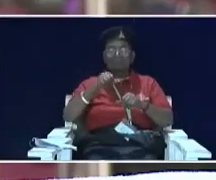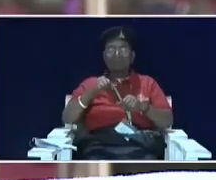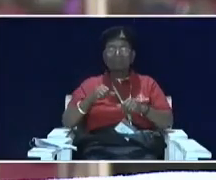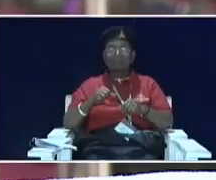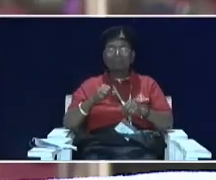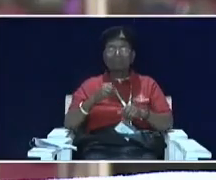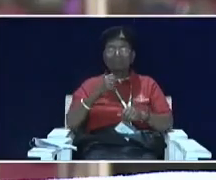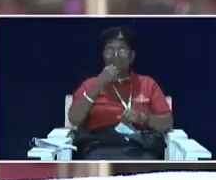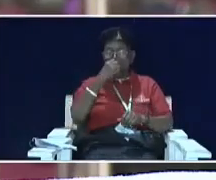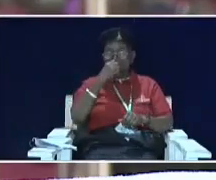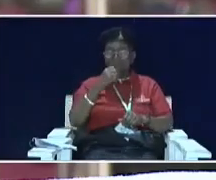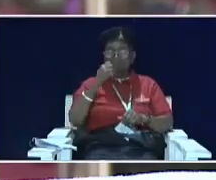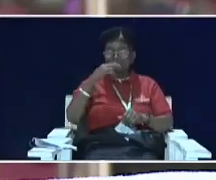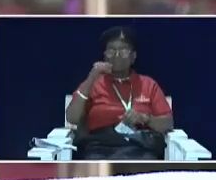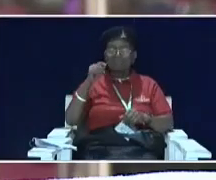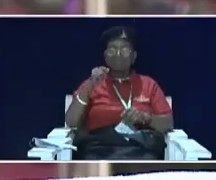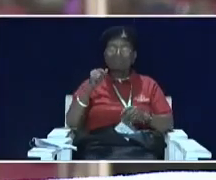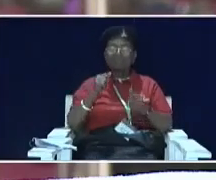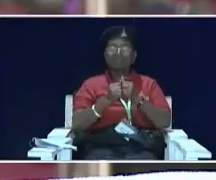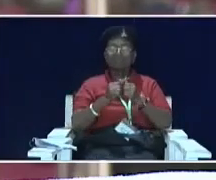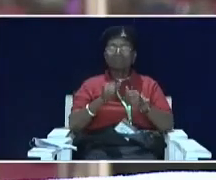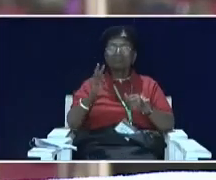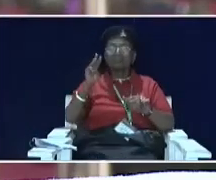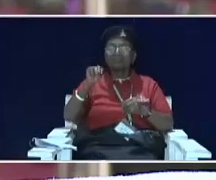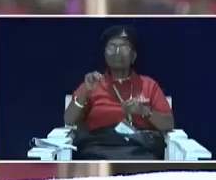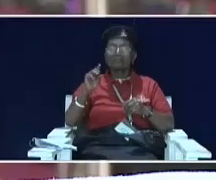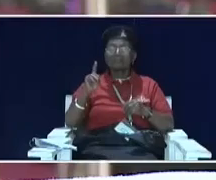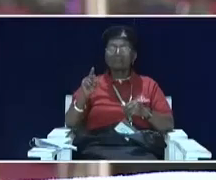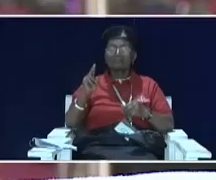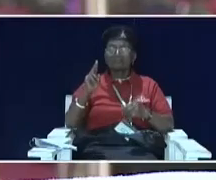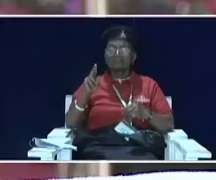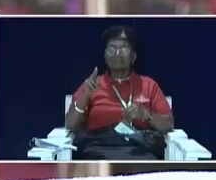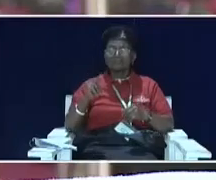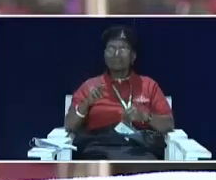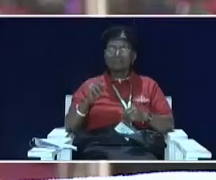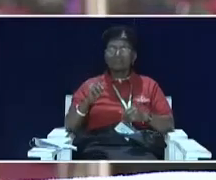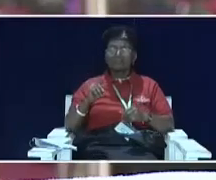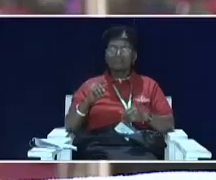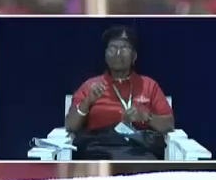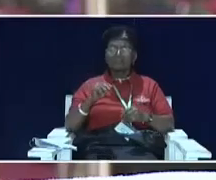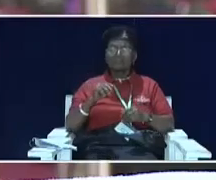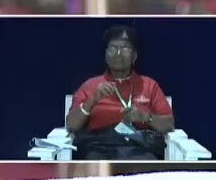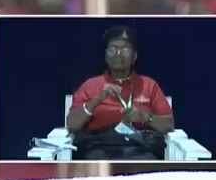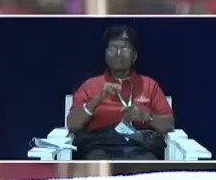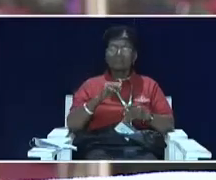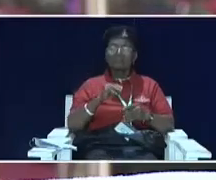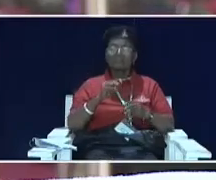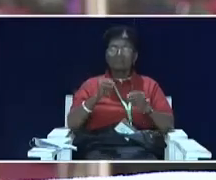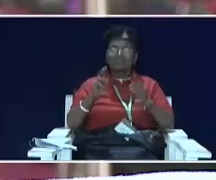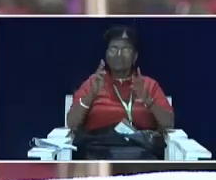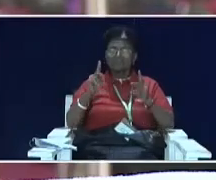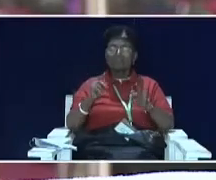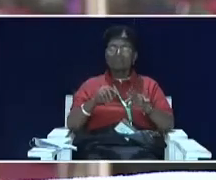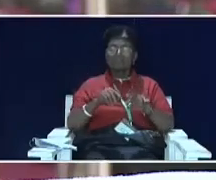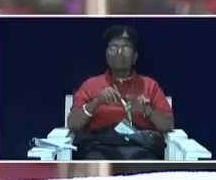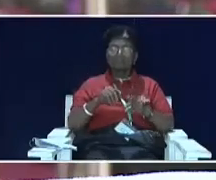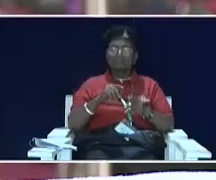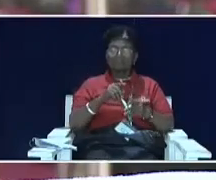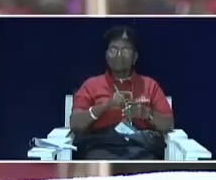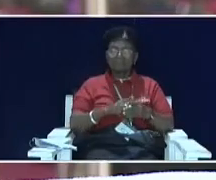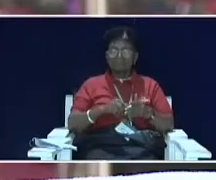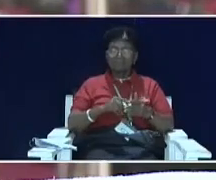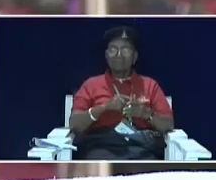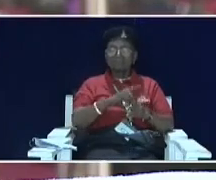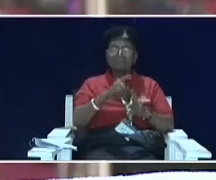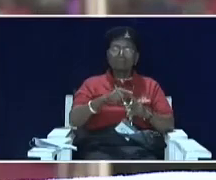seeing. And the question I ask is, if that is mercy, why don't you also go everywhere